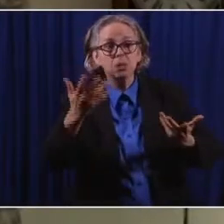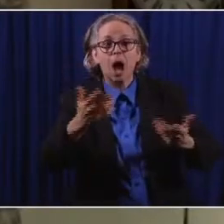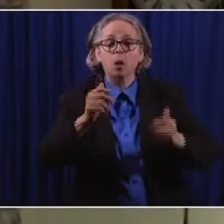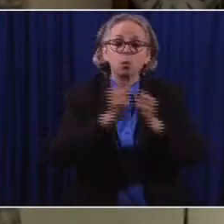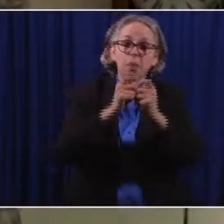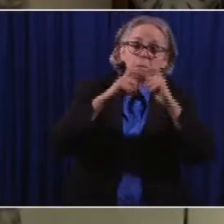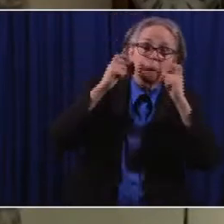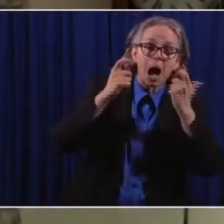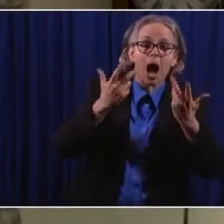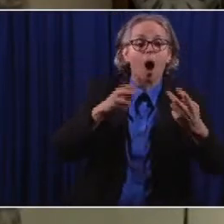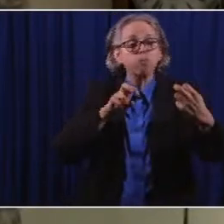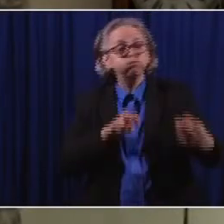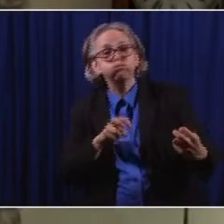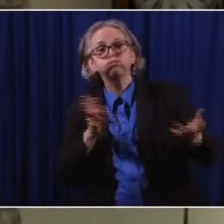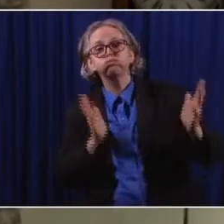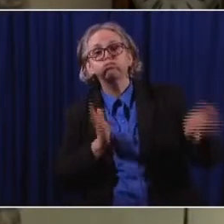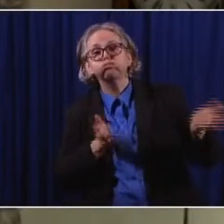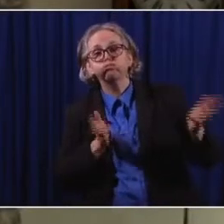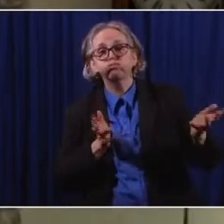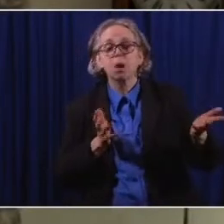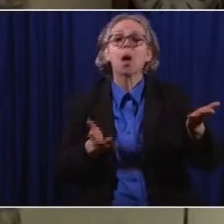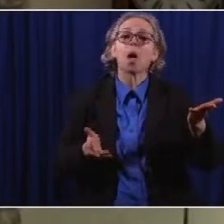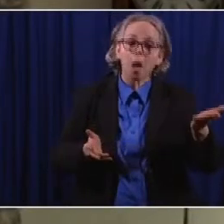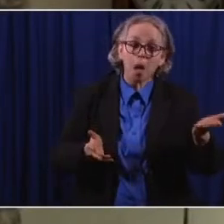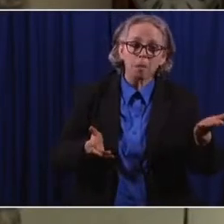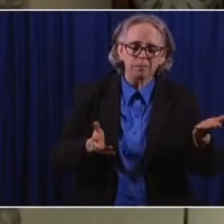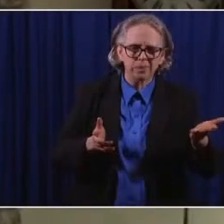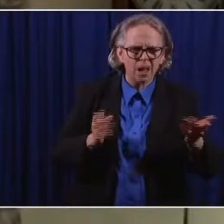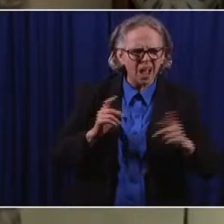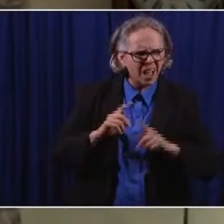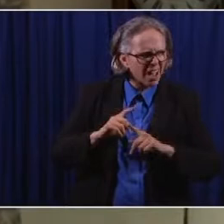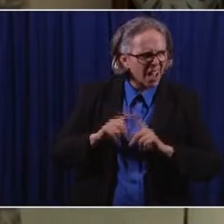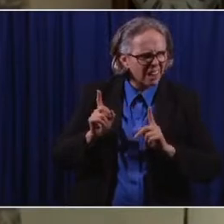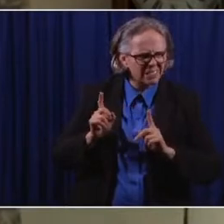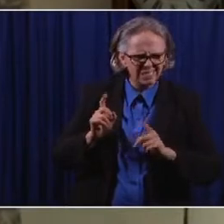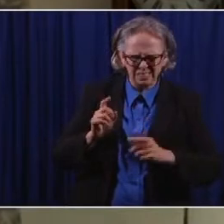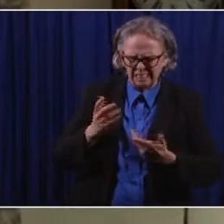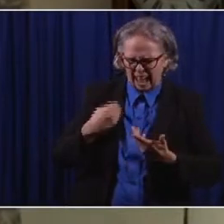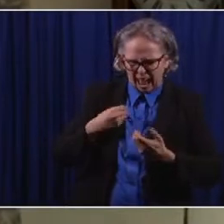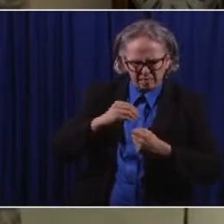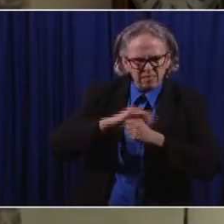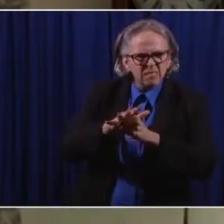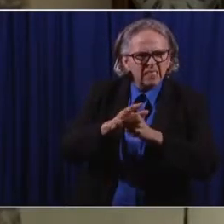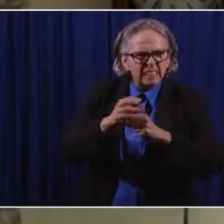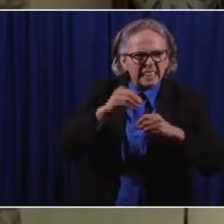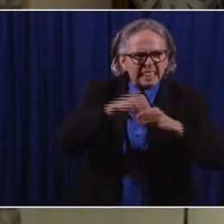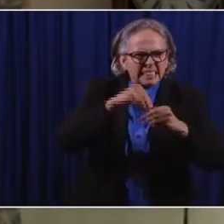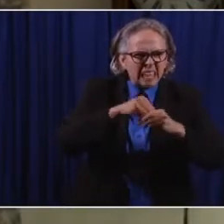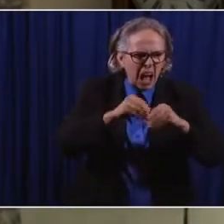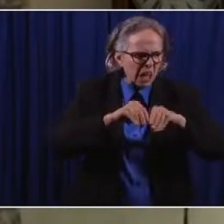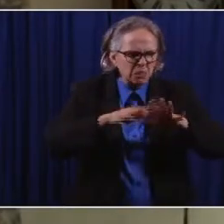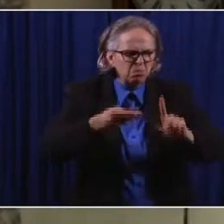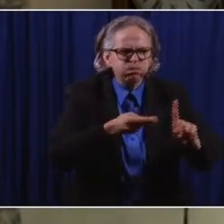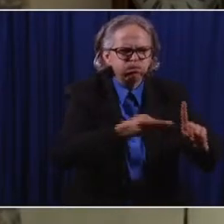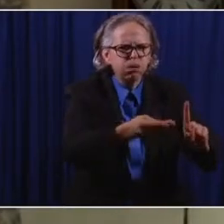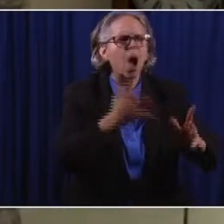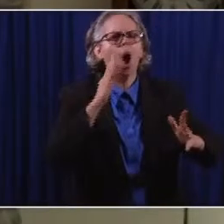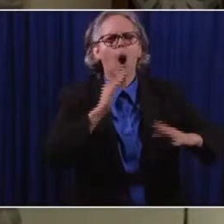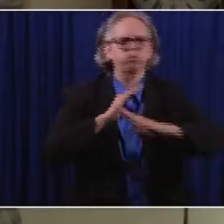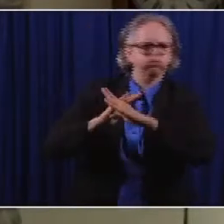would say that unless the nursing home has COVID in there or some real reason not to have that nursing homes should be allowing people to